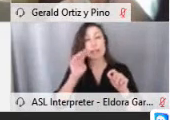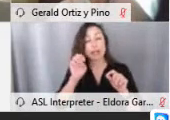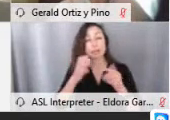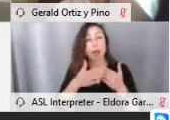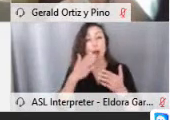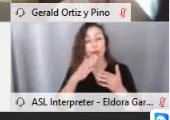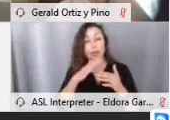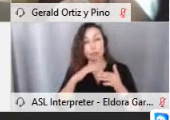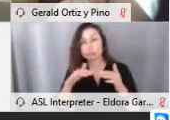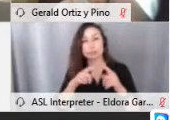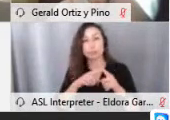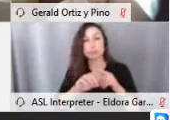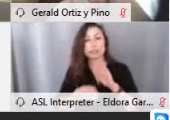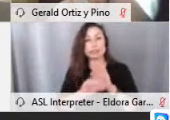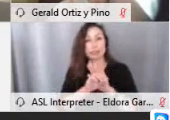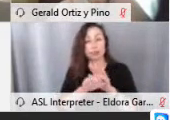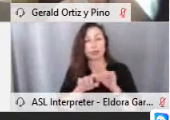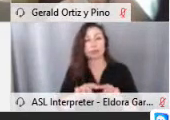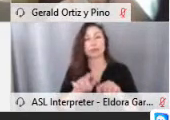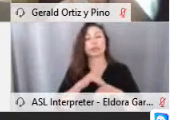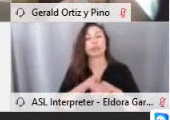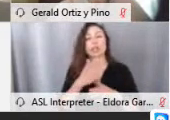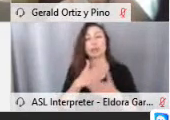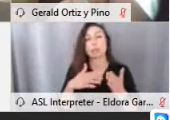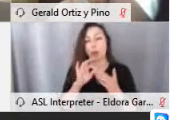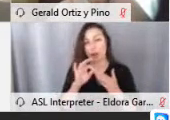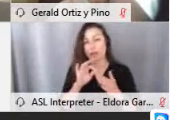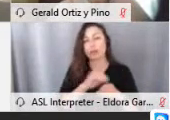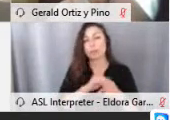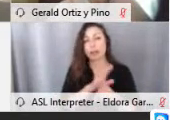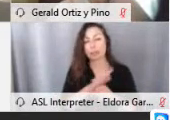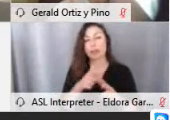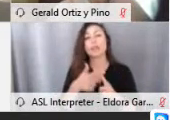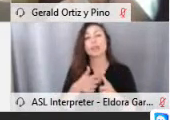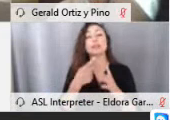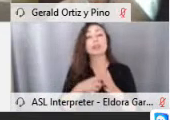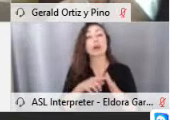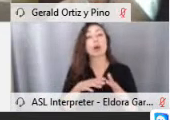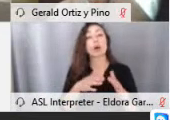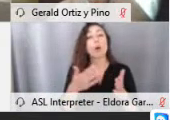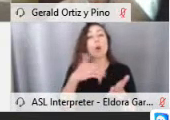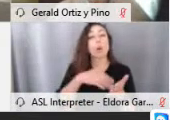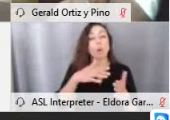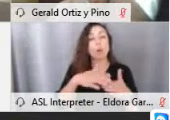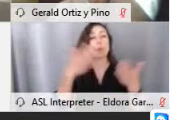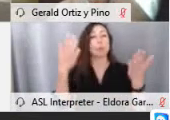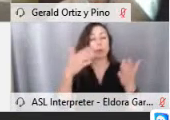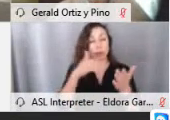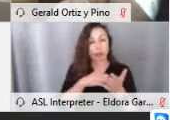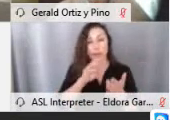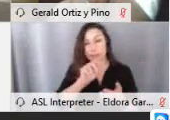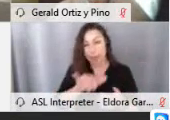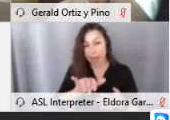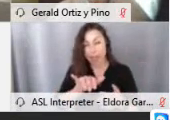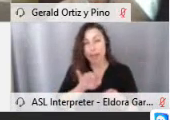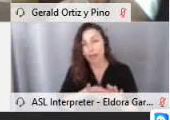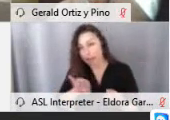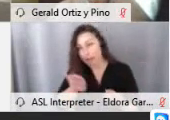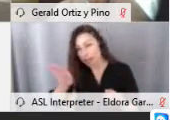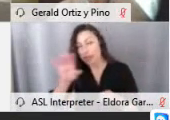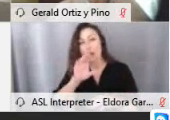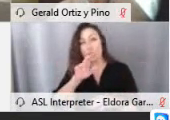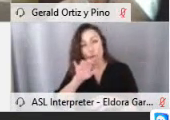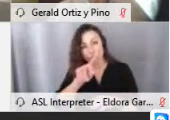almost to zero during the early part of the pandemic. We started reopening in May, if you remember that, and had COVID safe